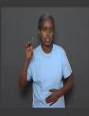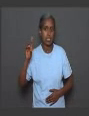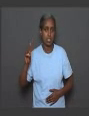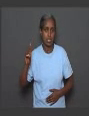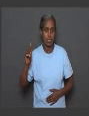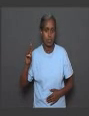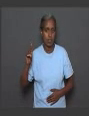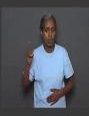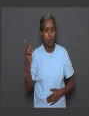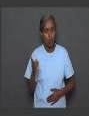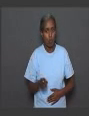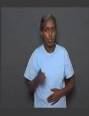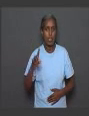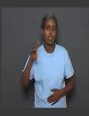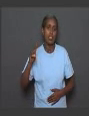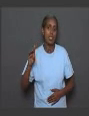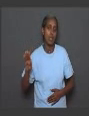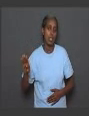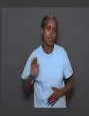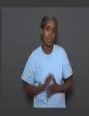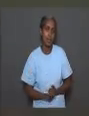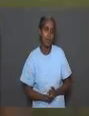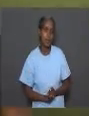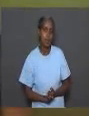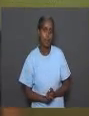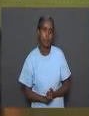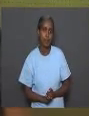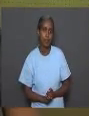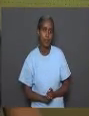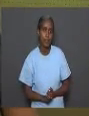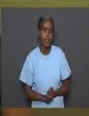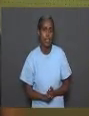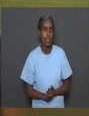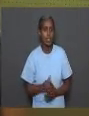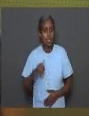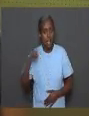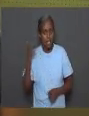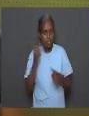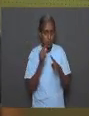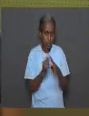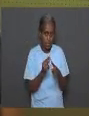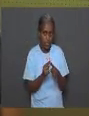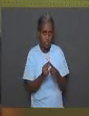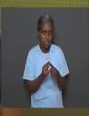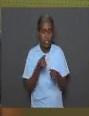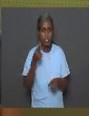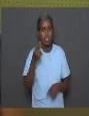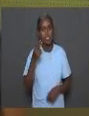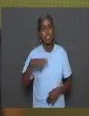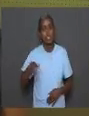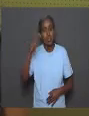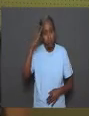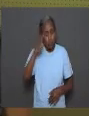CD over DB. In other words, the square of